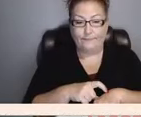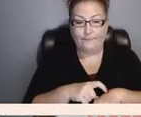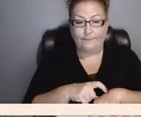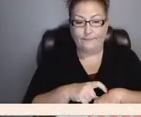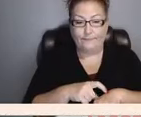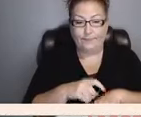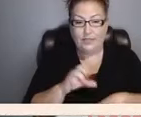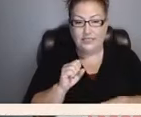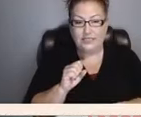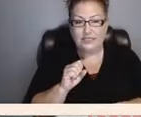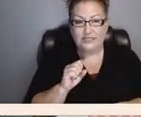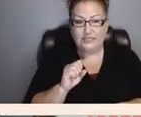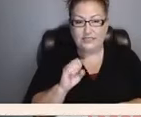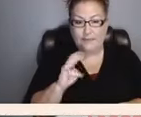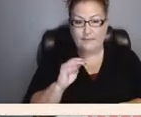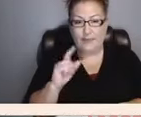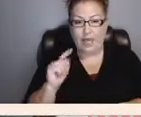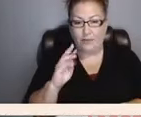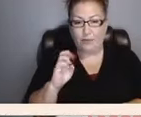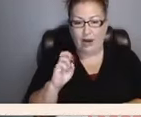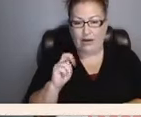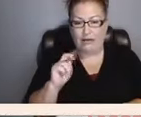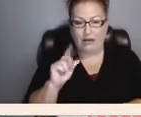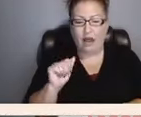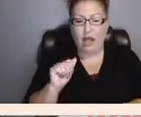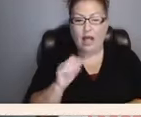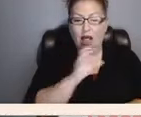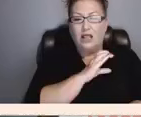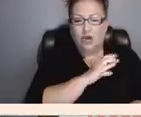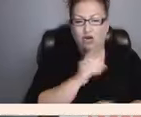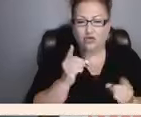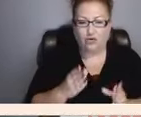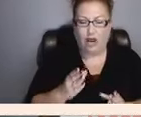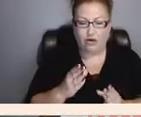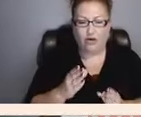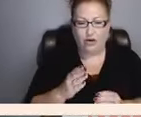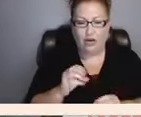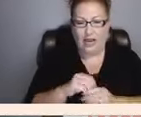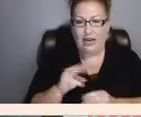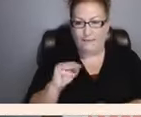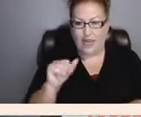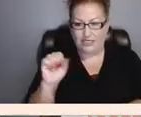clinical director at the ferdinand school in massachusetts